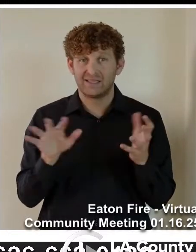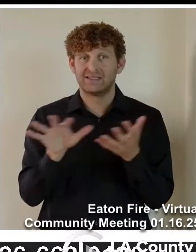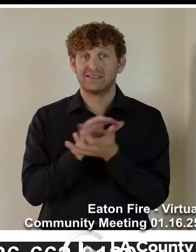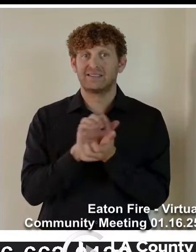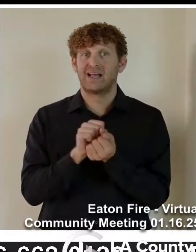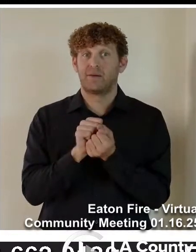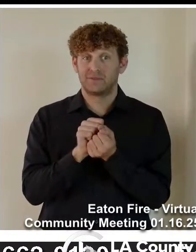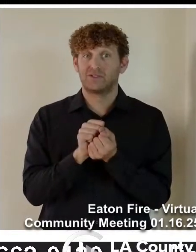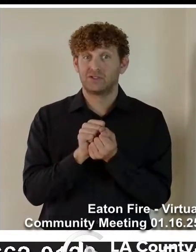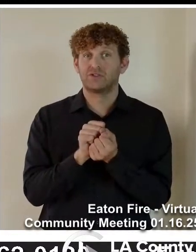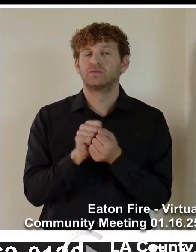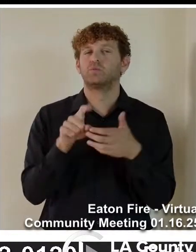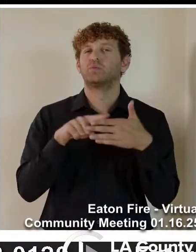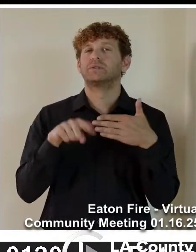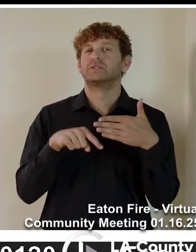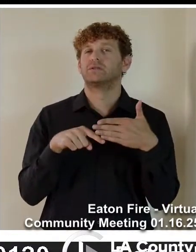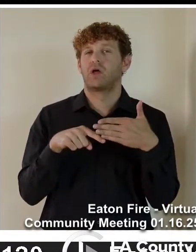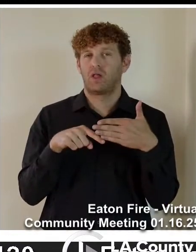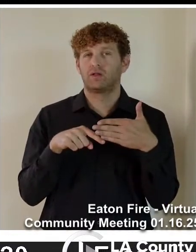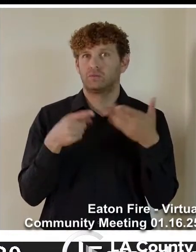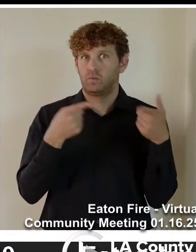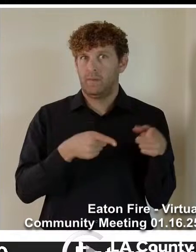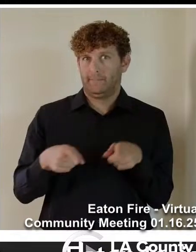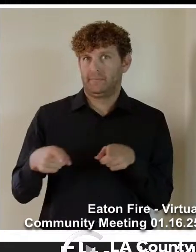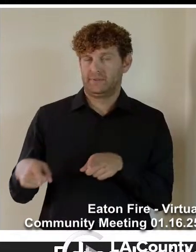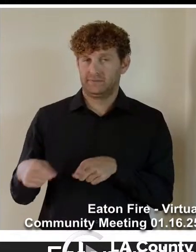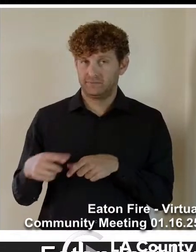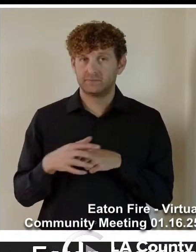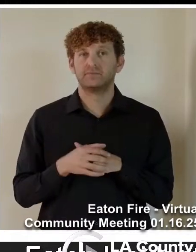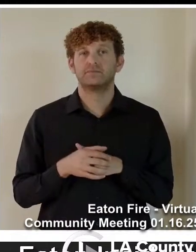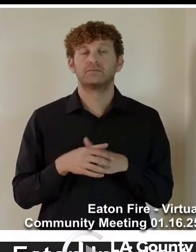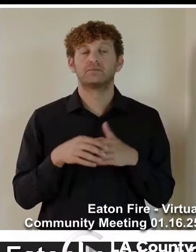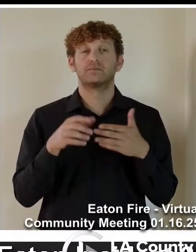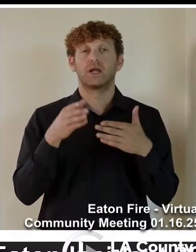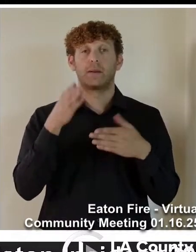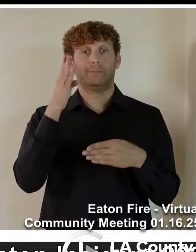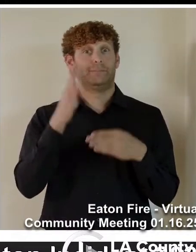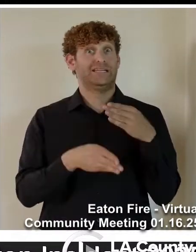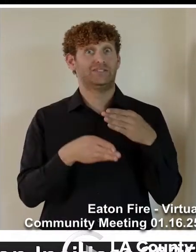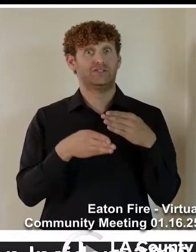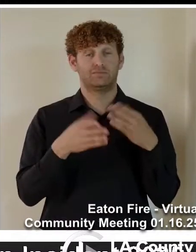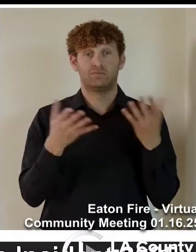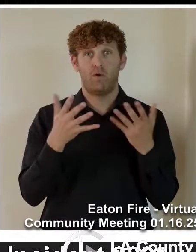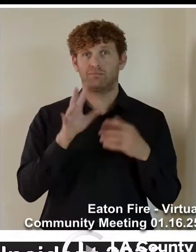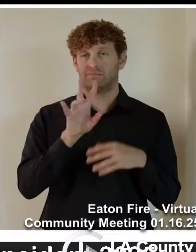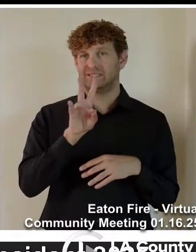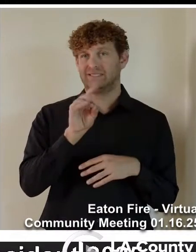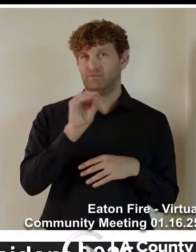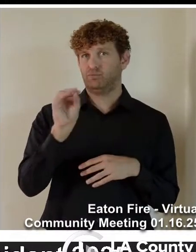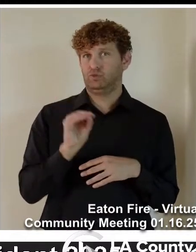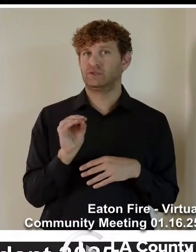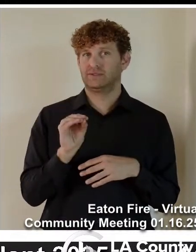this incident. To date, our completion is at 70%, with a total of